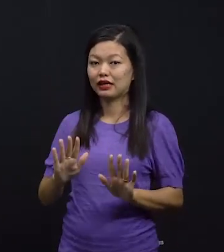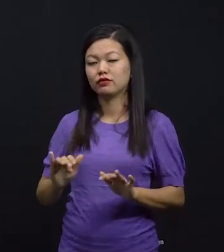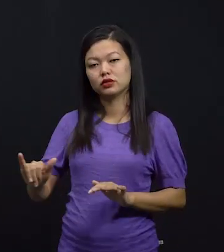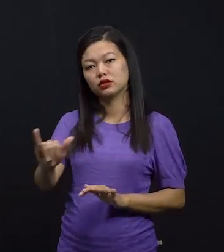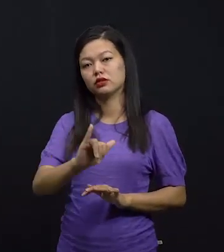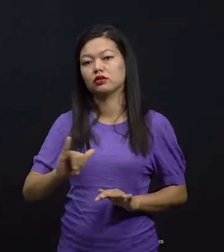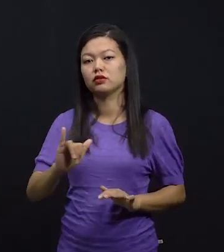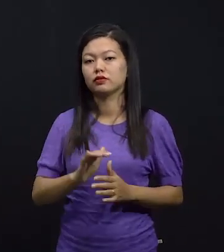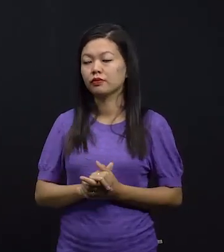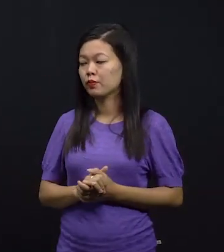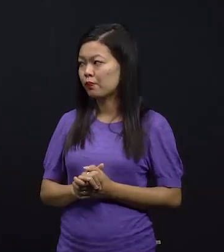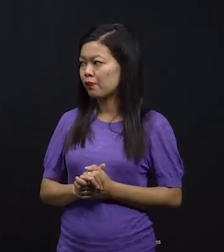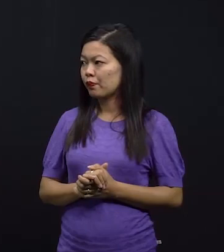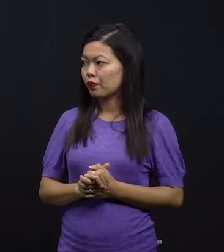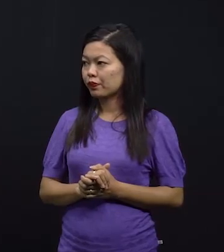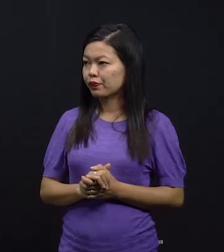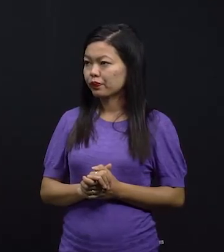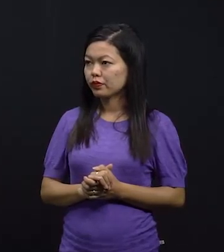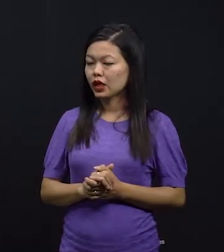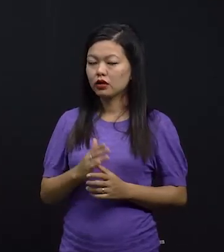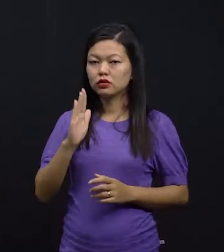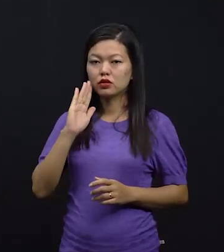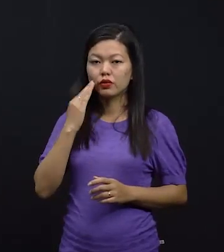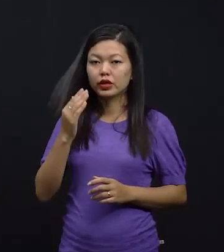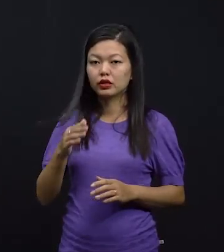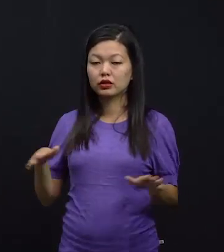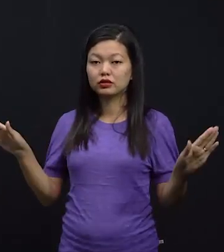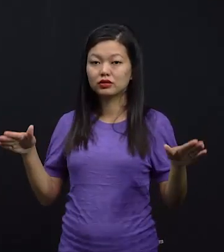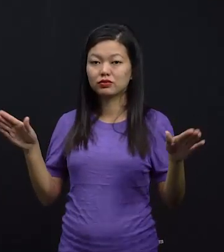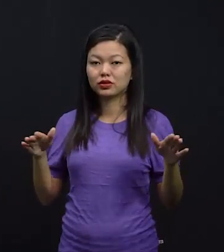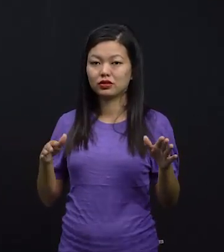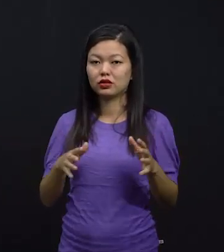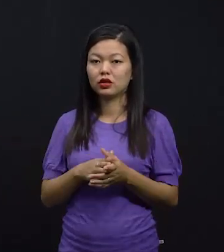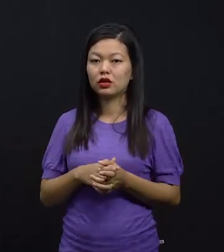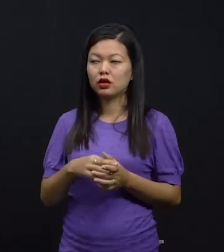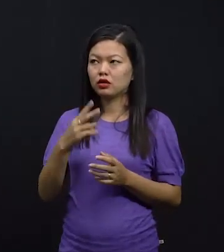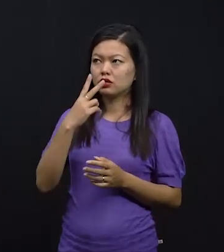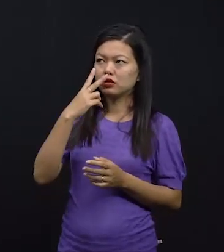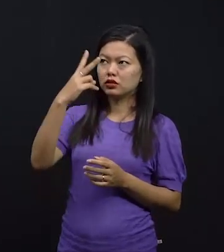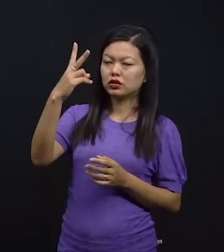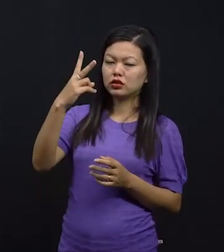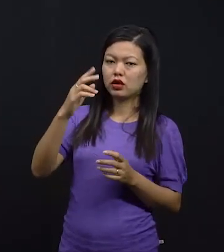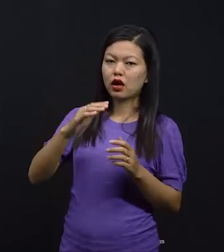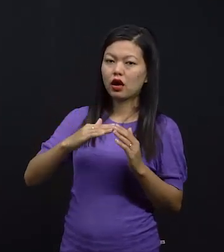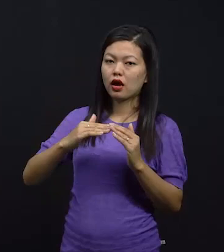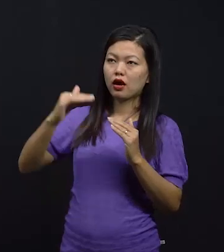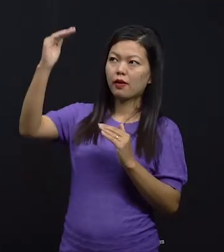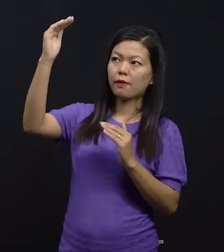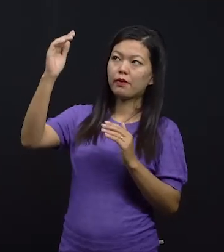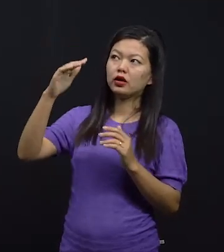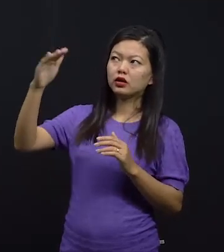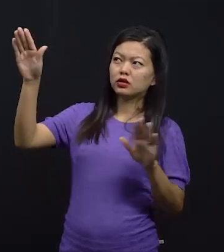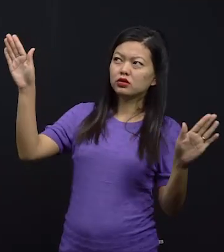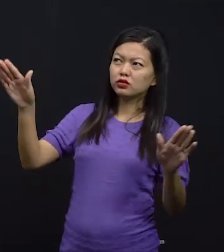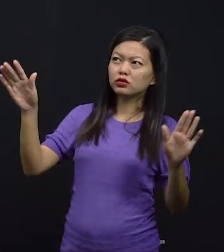far away, what you notice is the movement is almost like a horse rider. It comes very swiftly, and